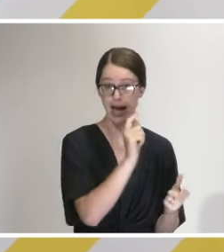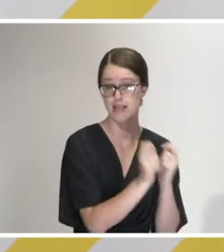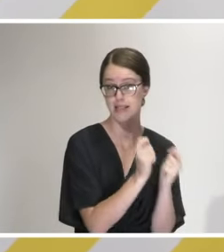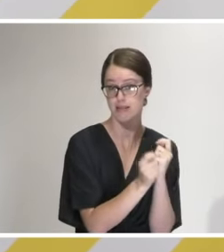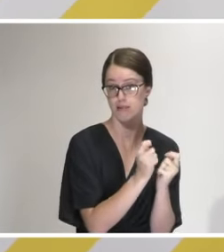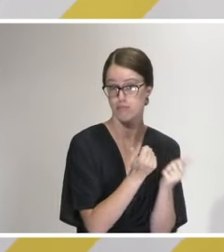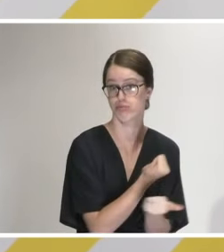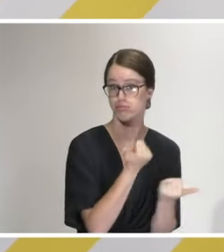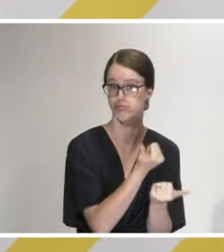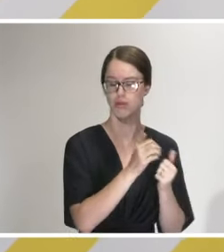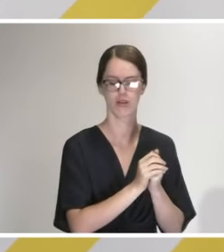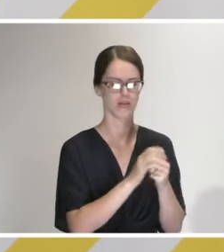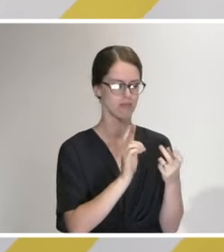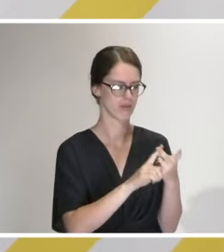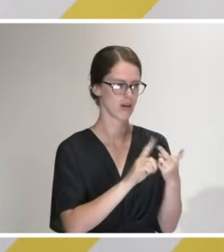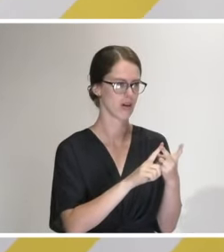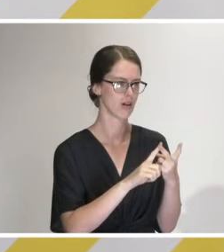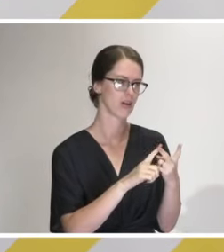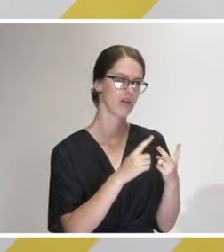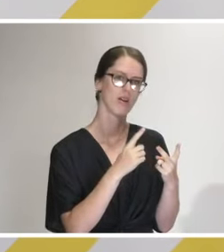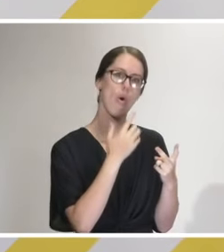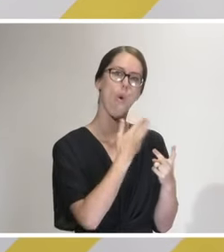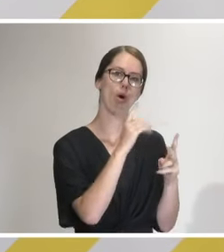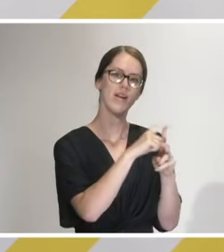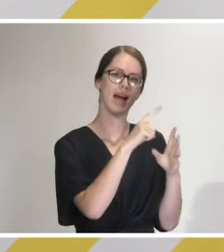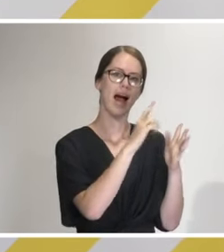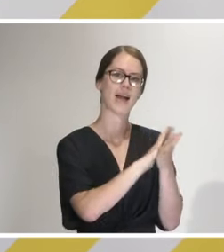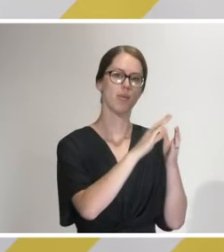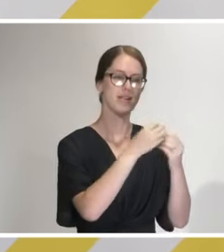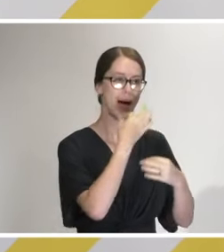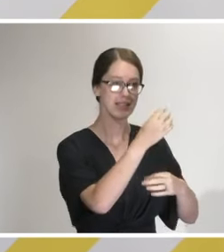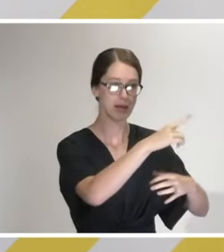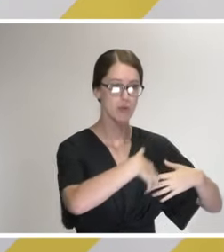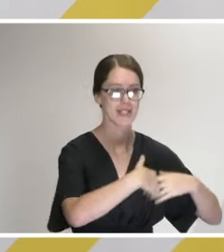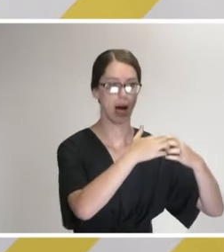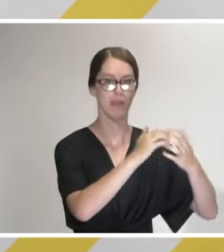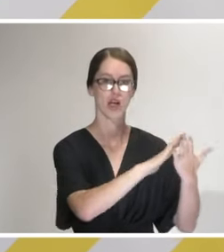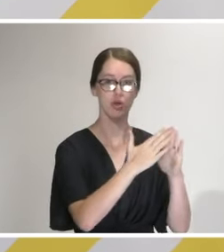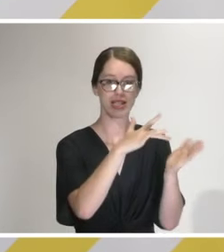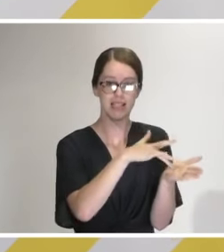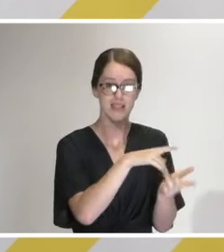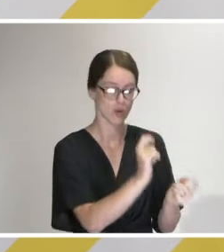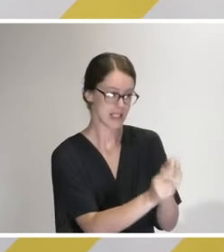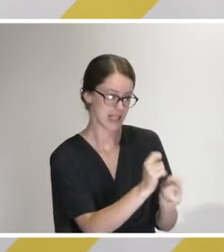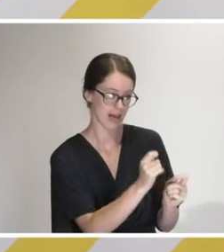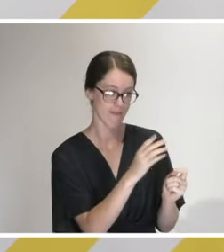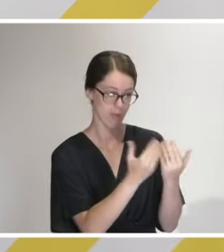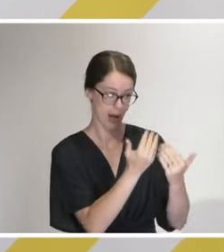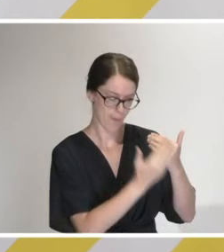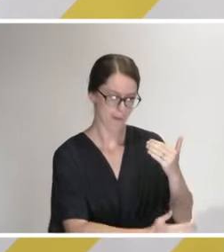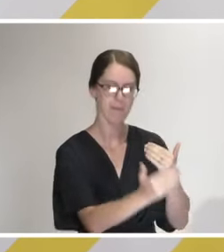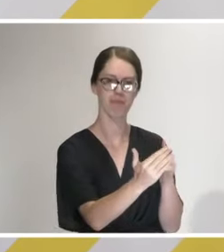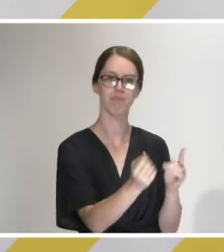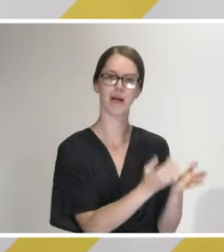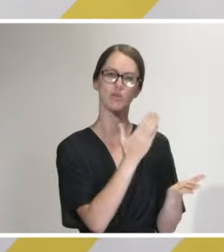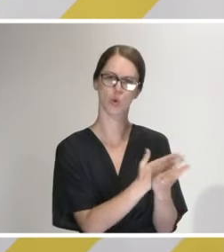And secondly, we have been asking all DHBs to stand up their CBACs from this weekend to ensure that there is